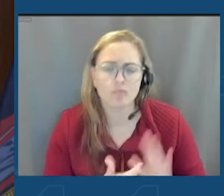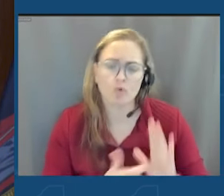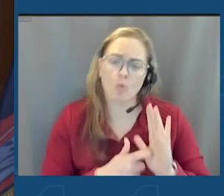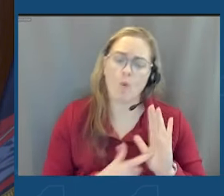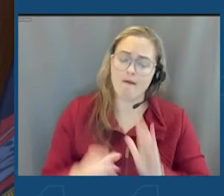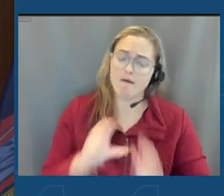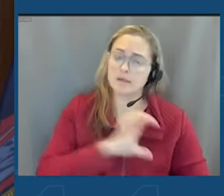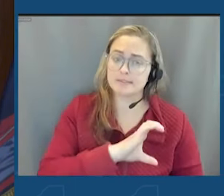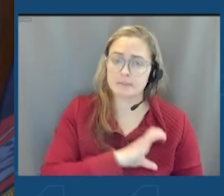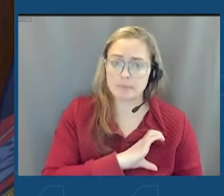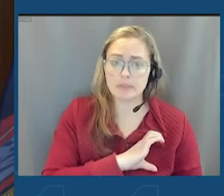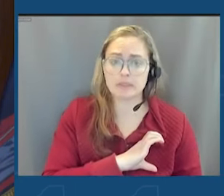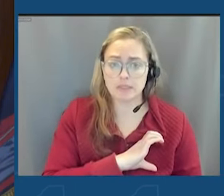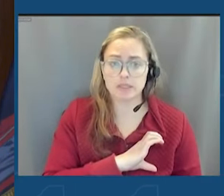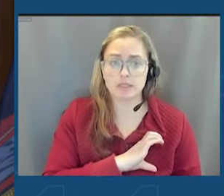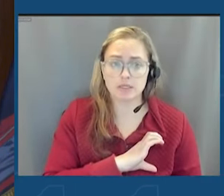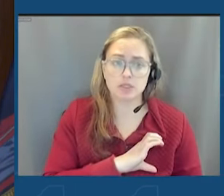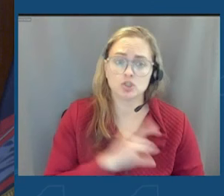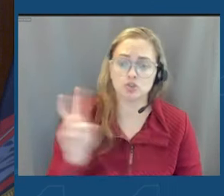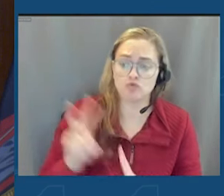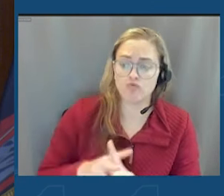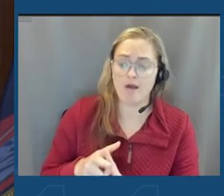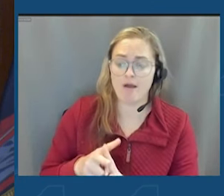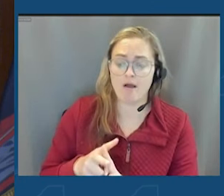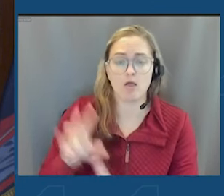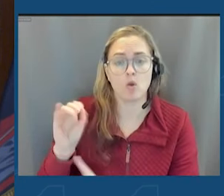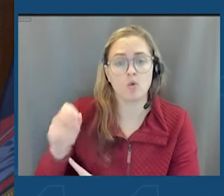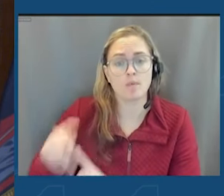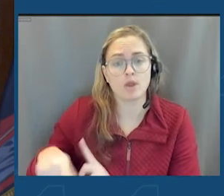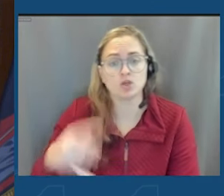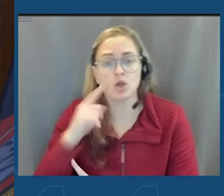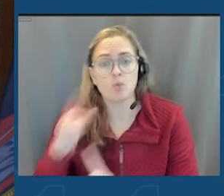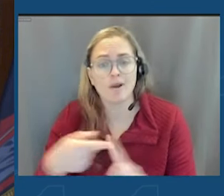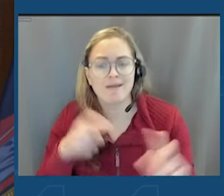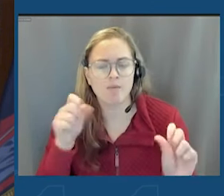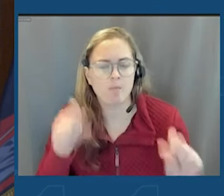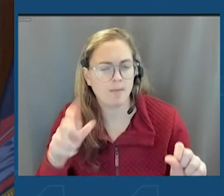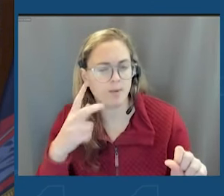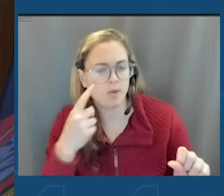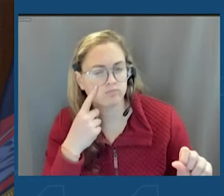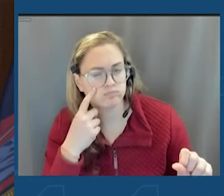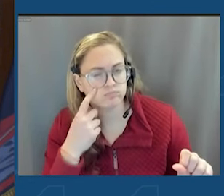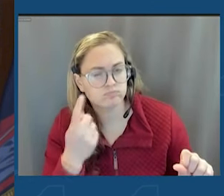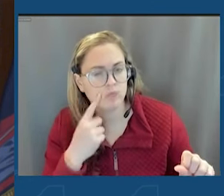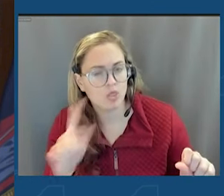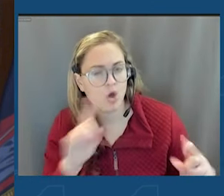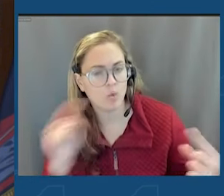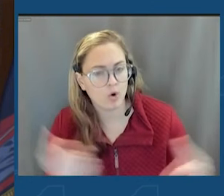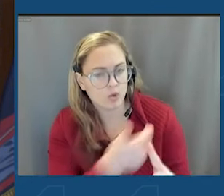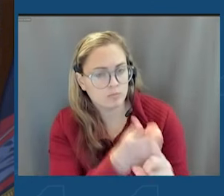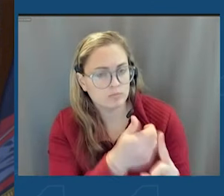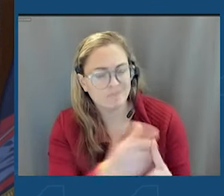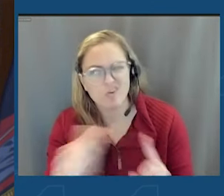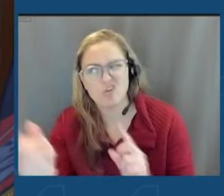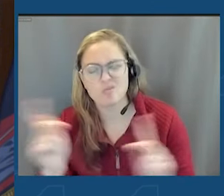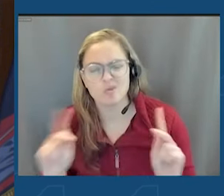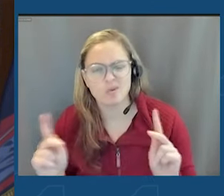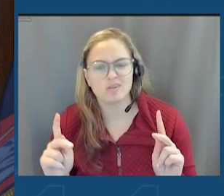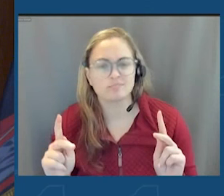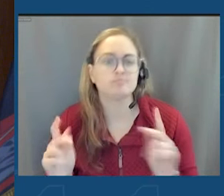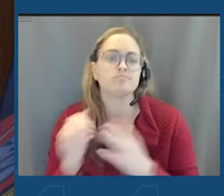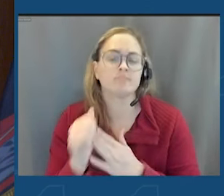department, state police, to file an order of protection whenever they have probable cause that someone would do harm to themselves or others. That has led to